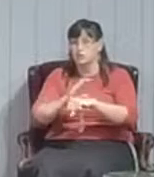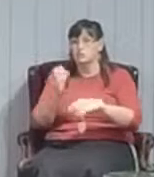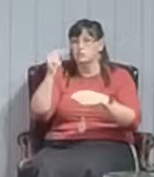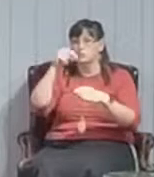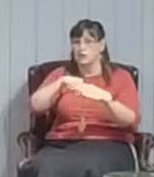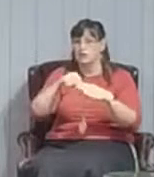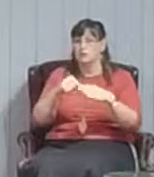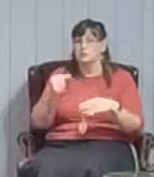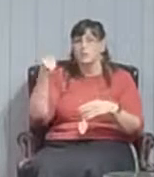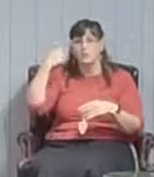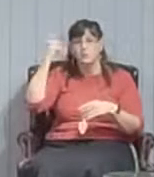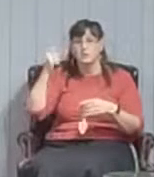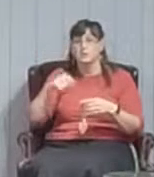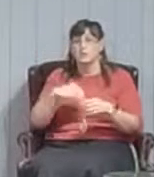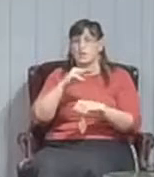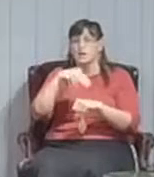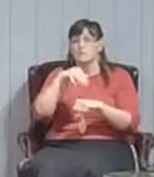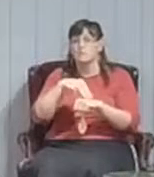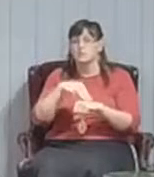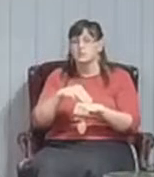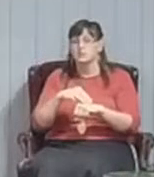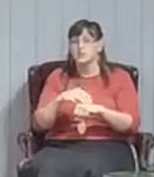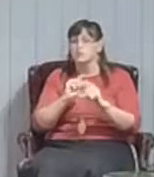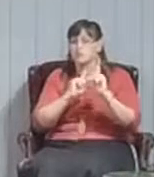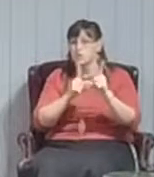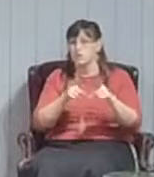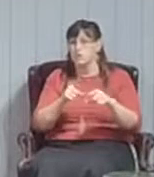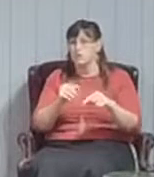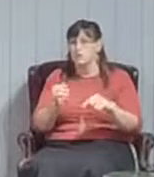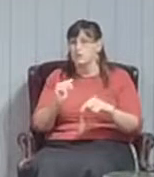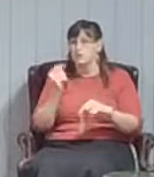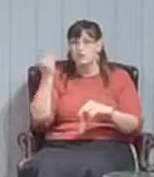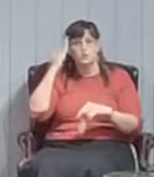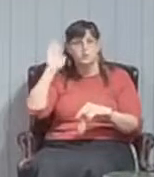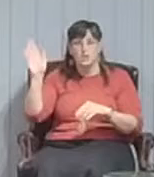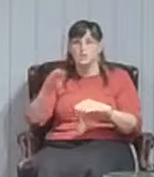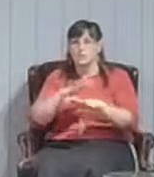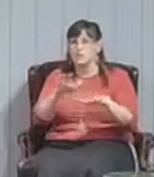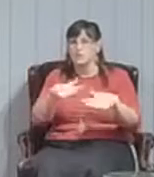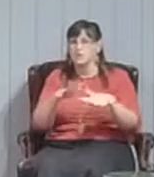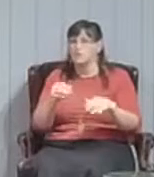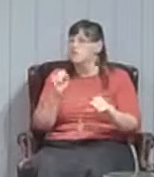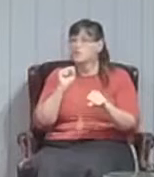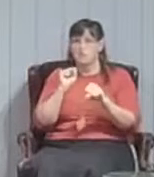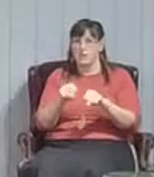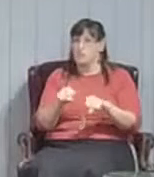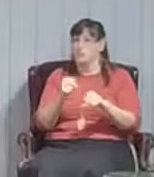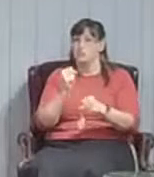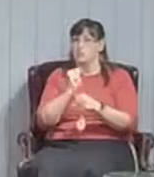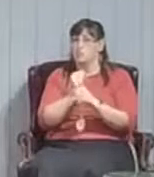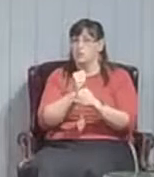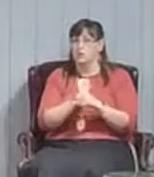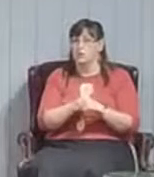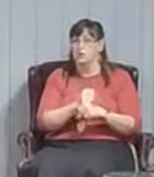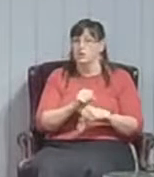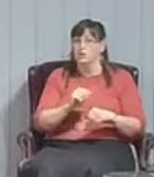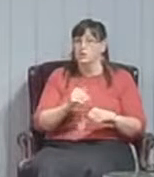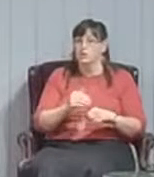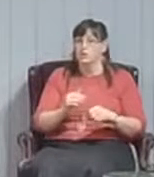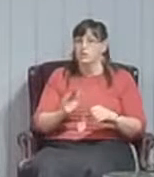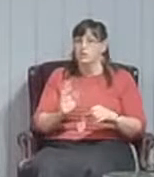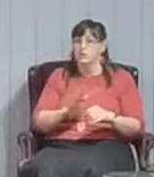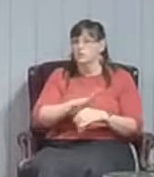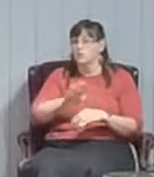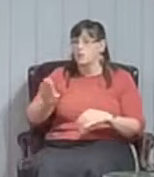a missionary going to a foreign field, he could not work for his living. He could, once you get to a foreign field, you know, those foreign countries, they won't